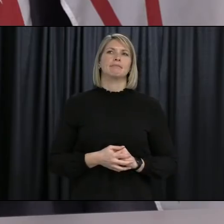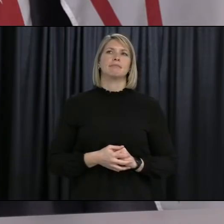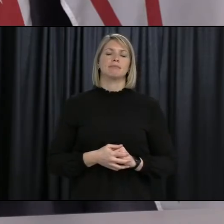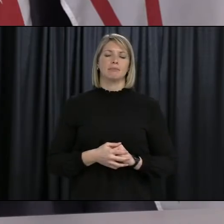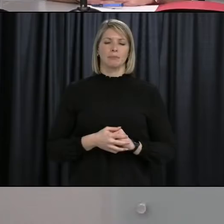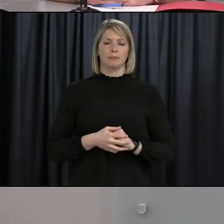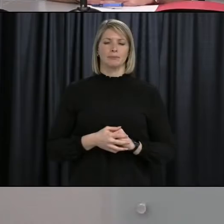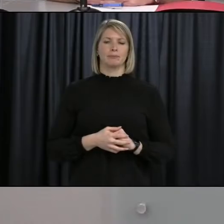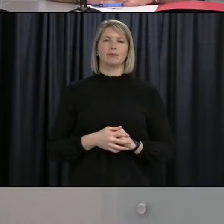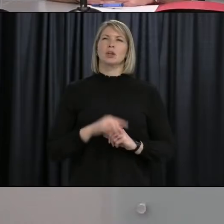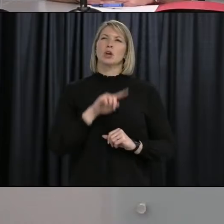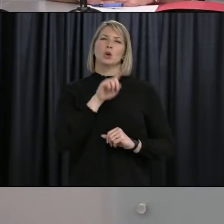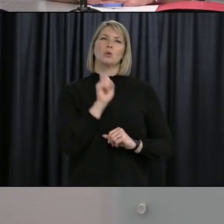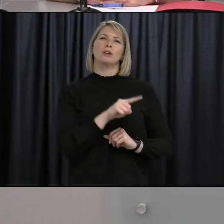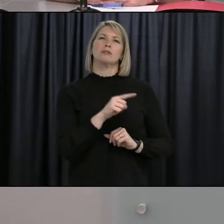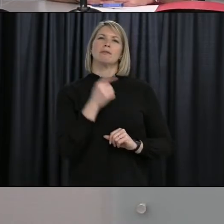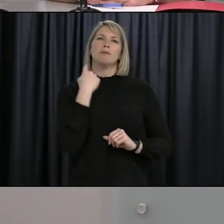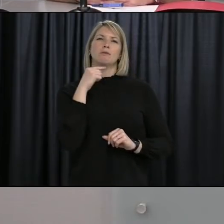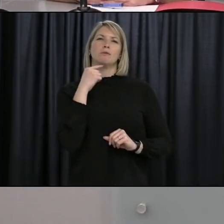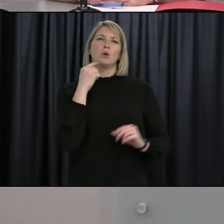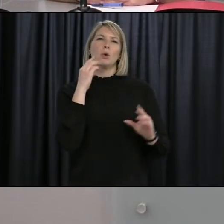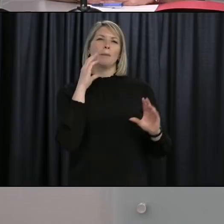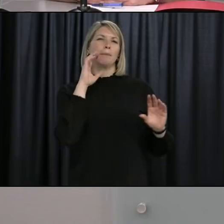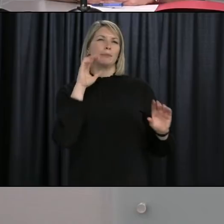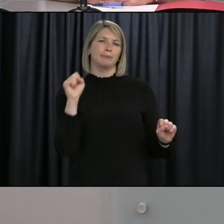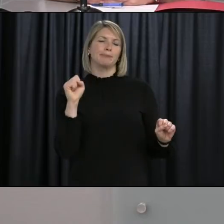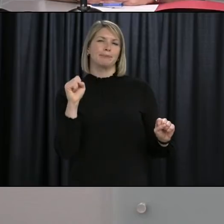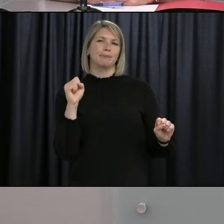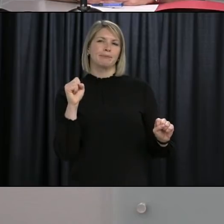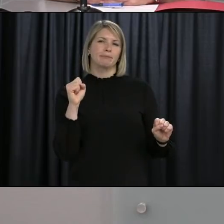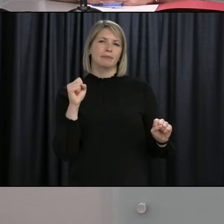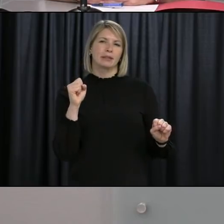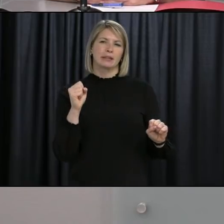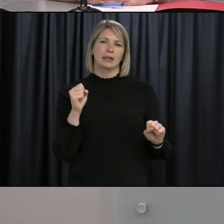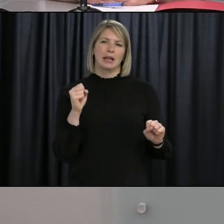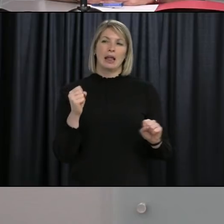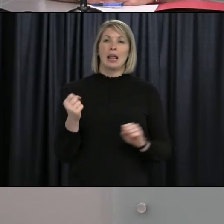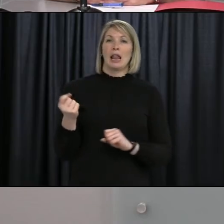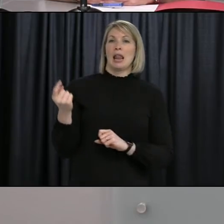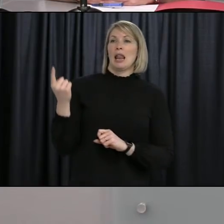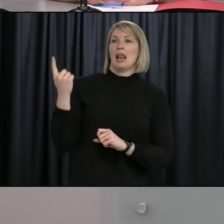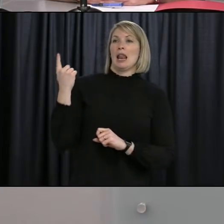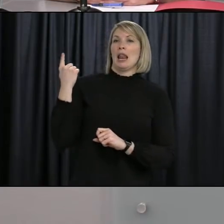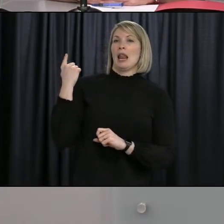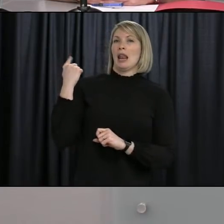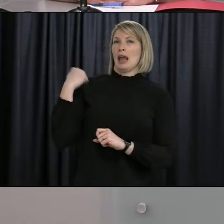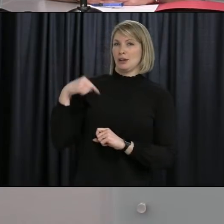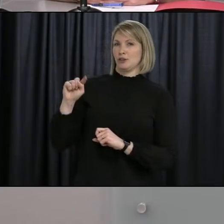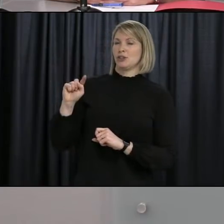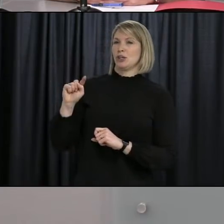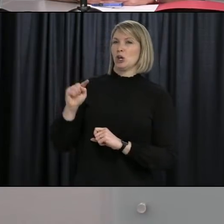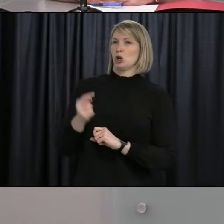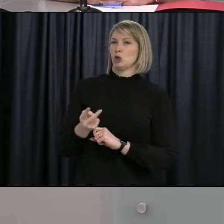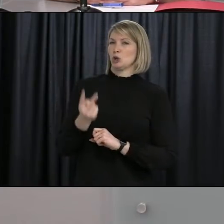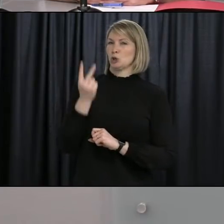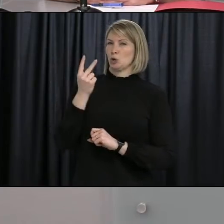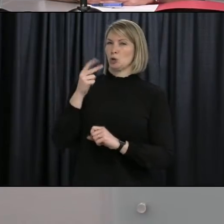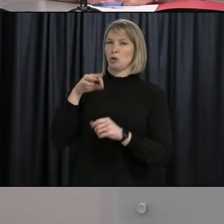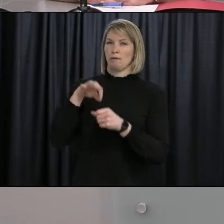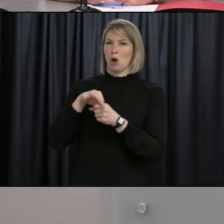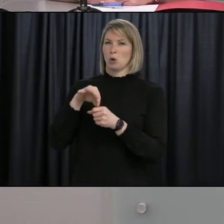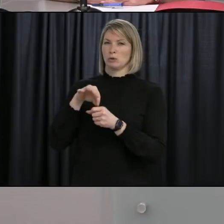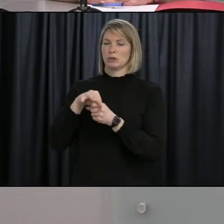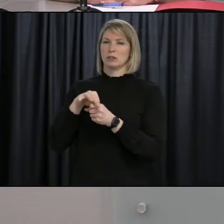And a question for the Premier. Premier, in the last election, we had a riding that was decided by 2 votes. In Labrador West, it came down to a judicial